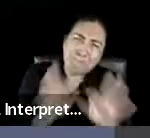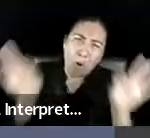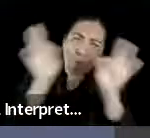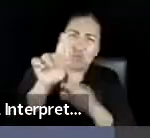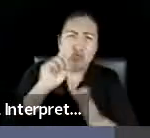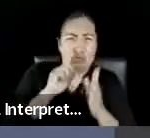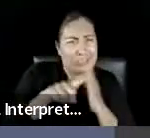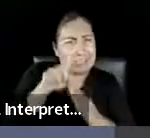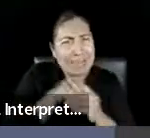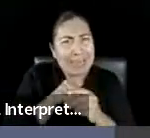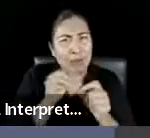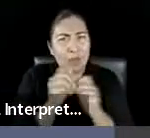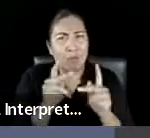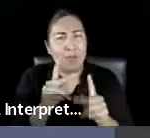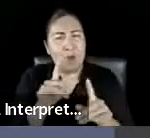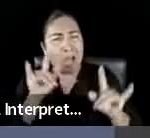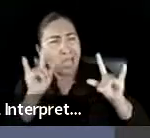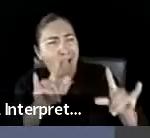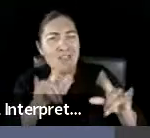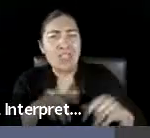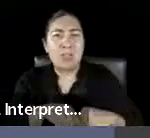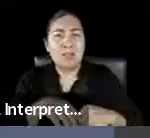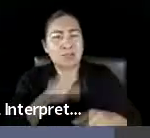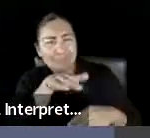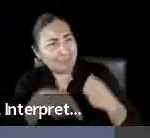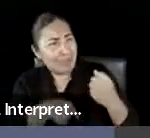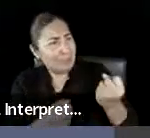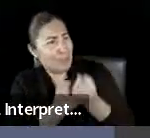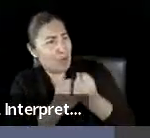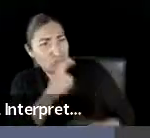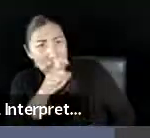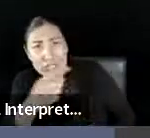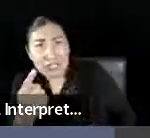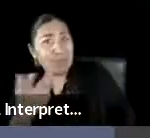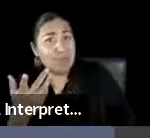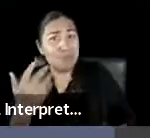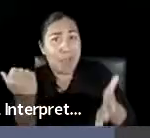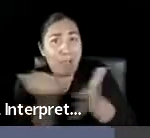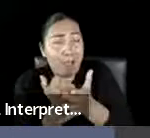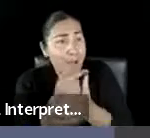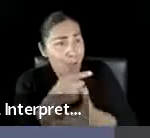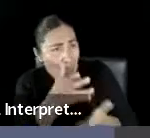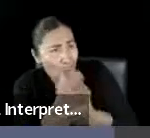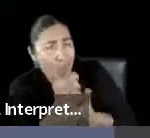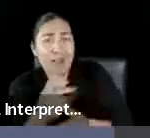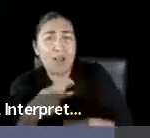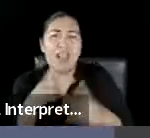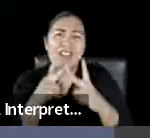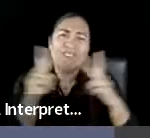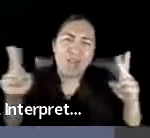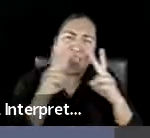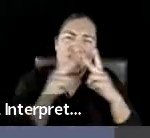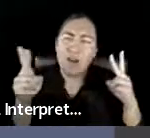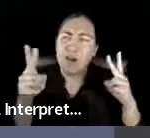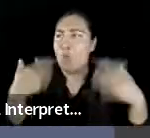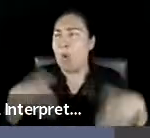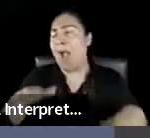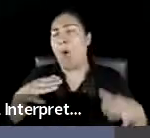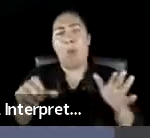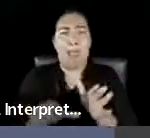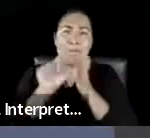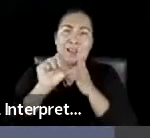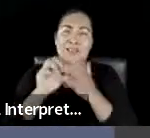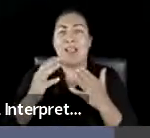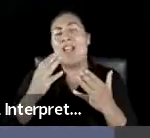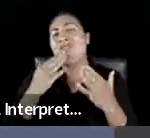loving them and telling them you support them. And I'm just very, very impressed and thankful for this honor, because the